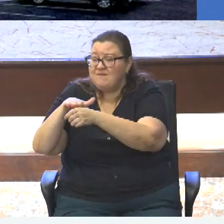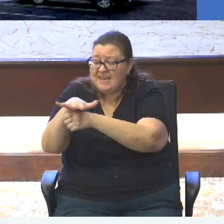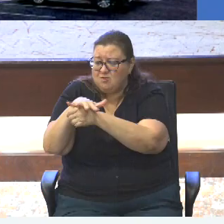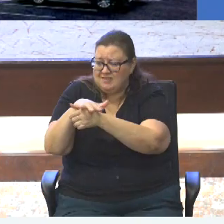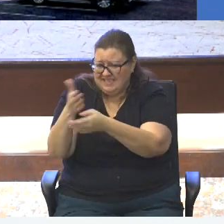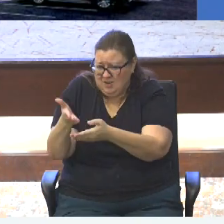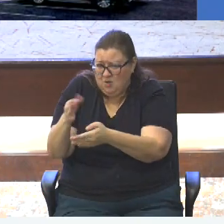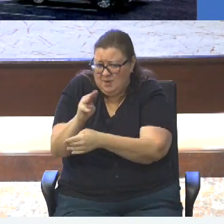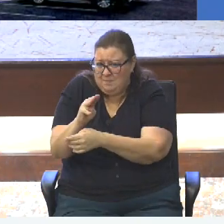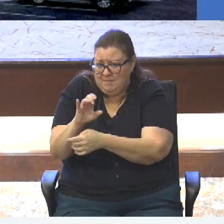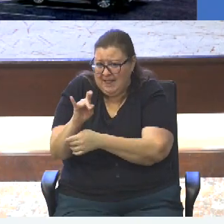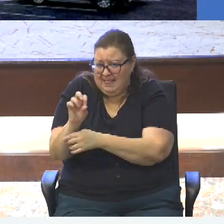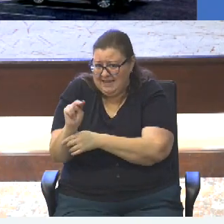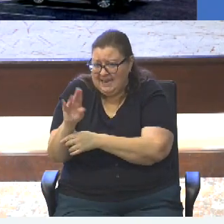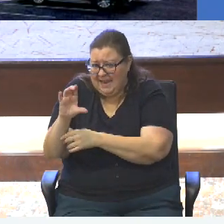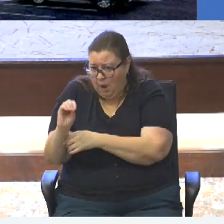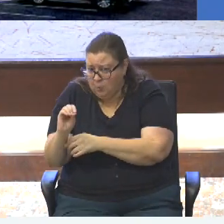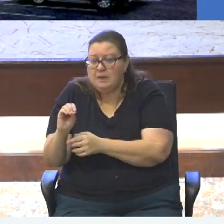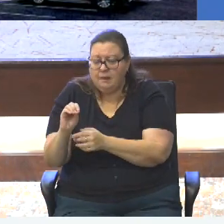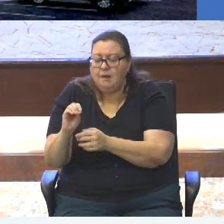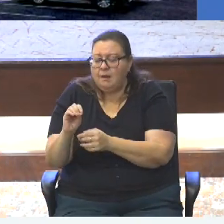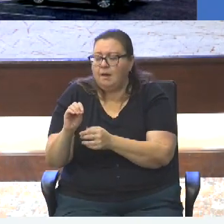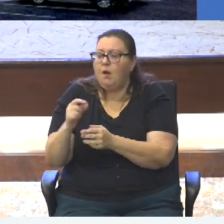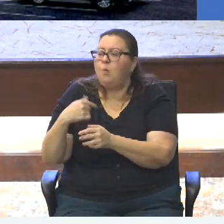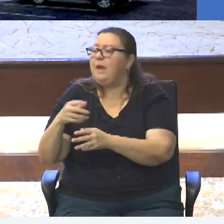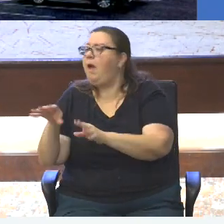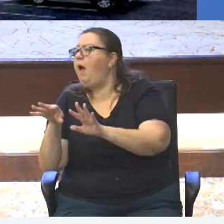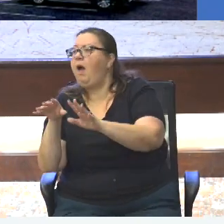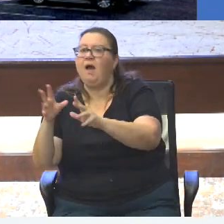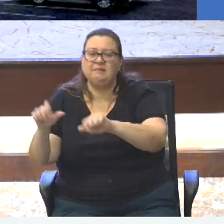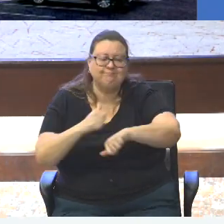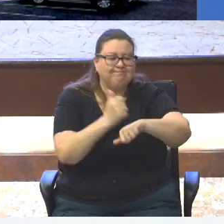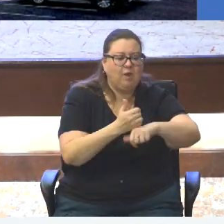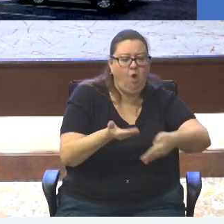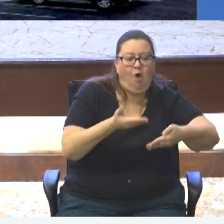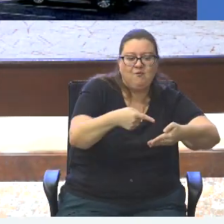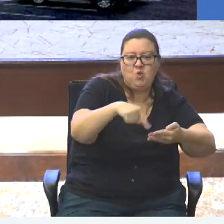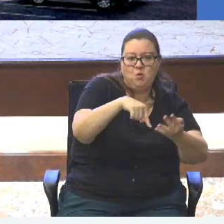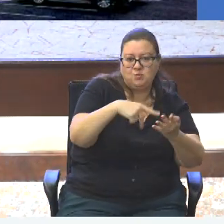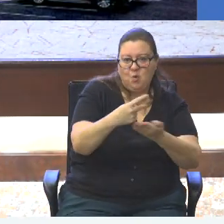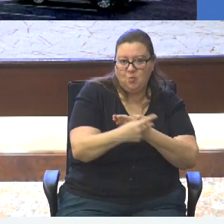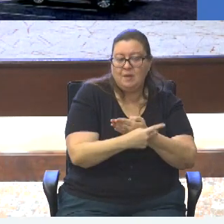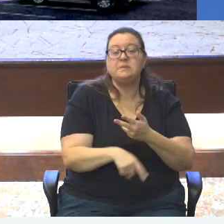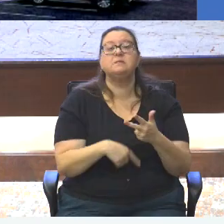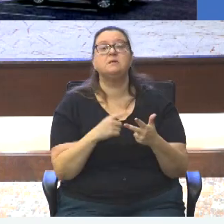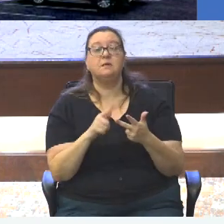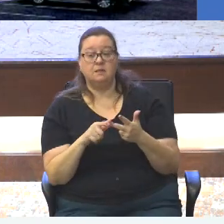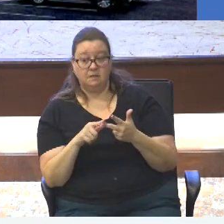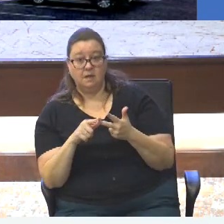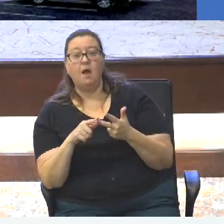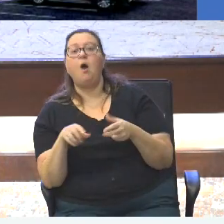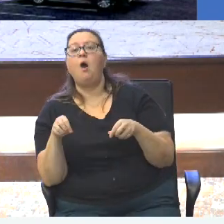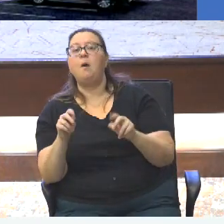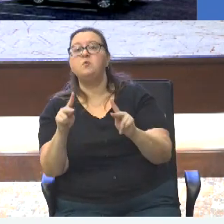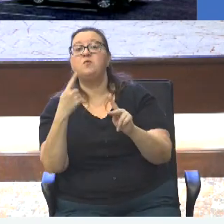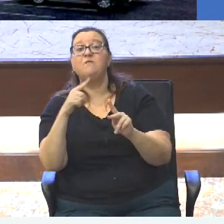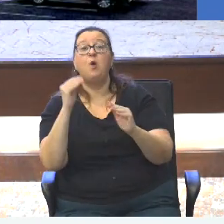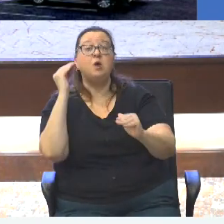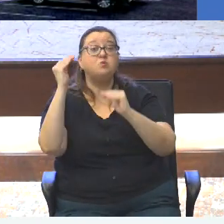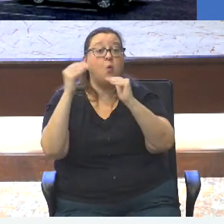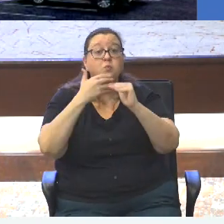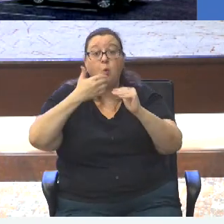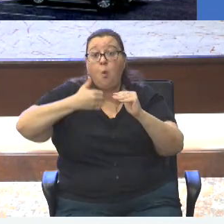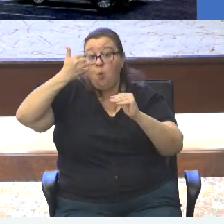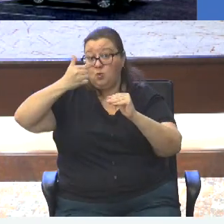County. Pillar 3, lifelong learning, creating continuous learning opportunities for adults and older